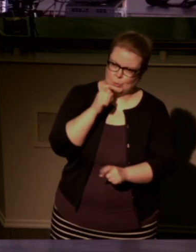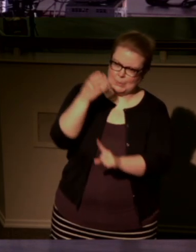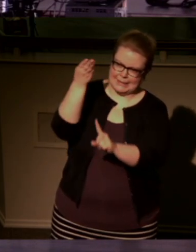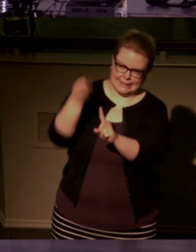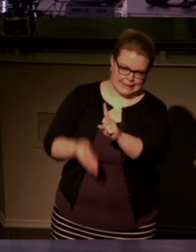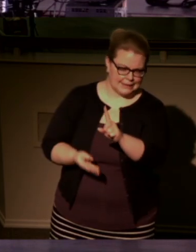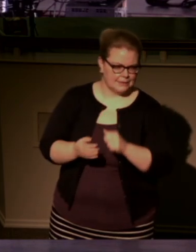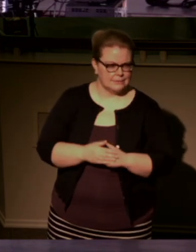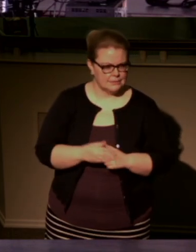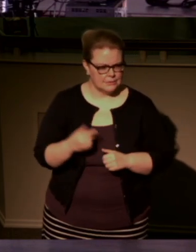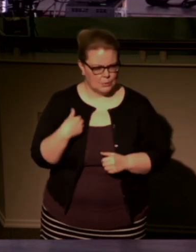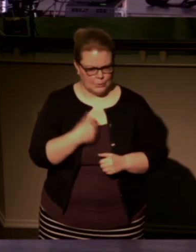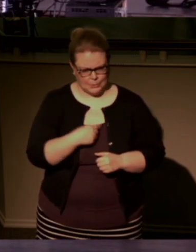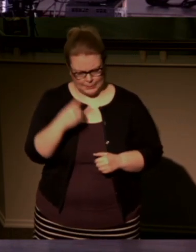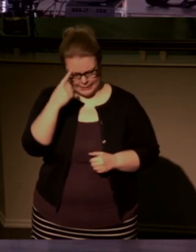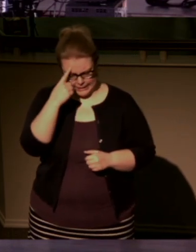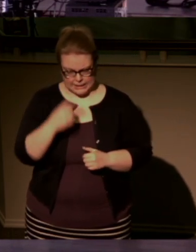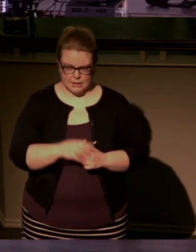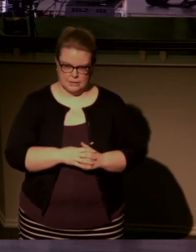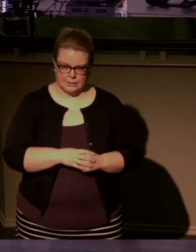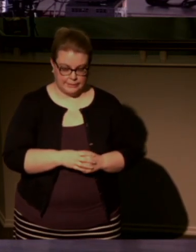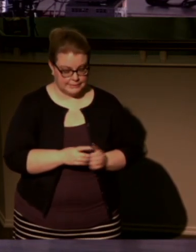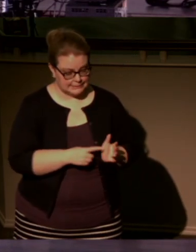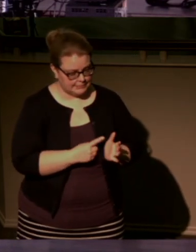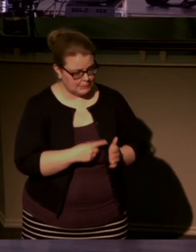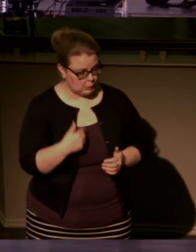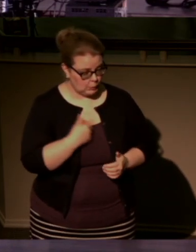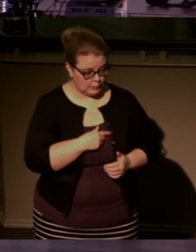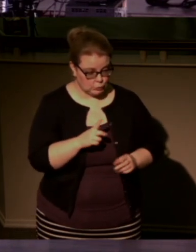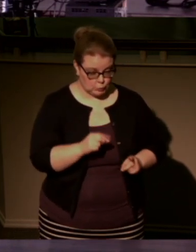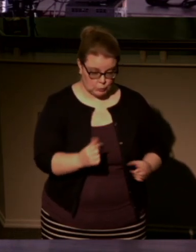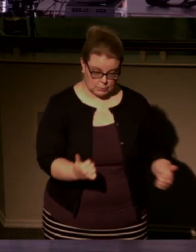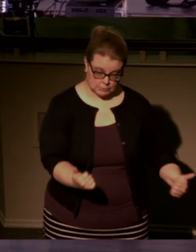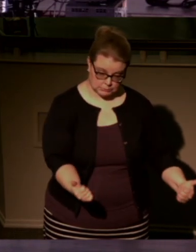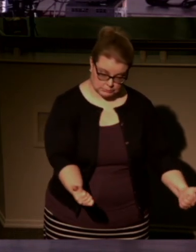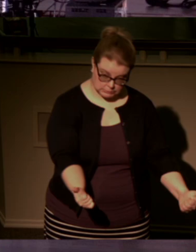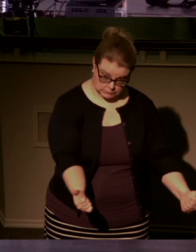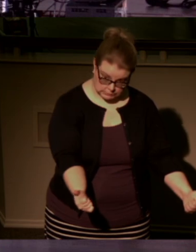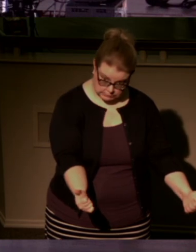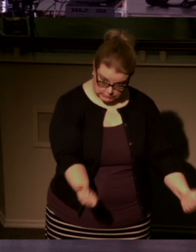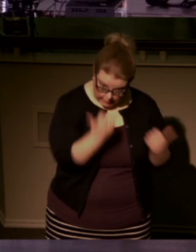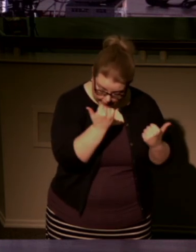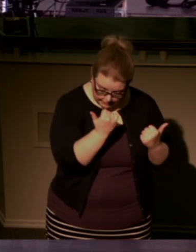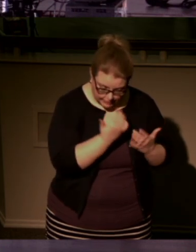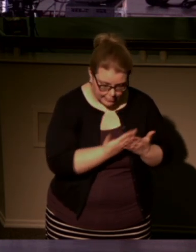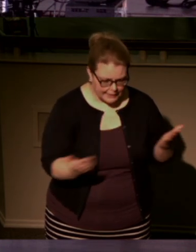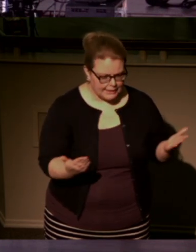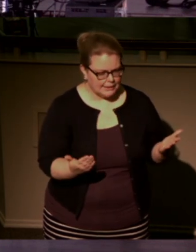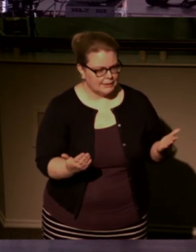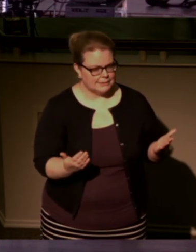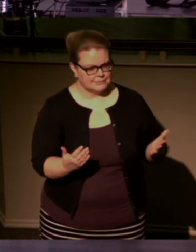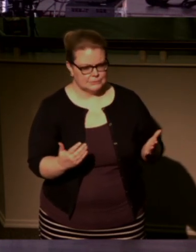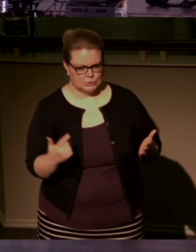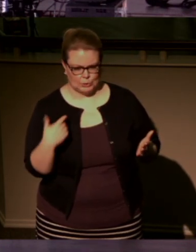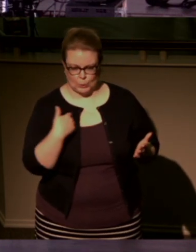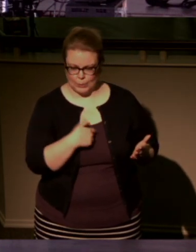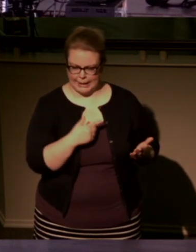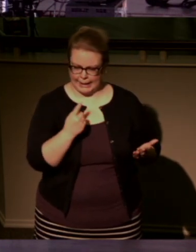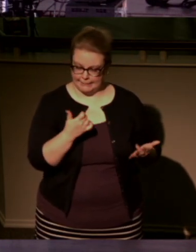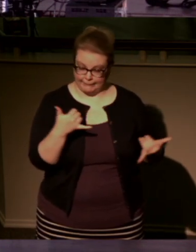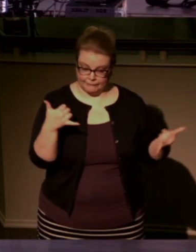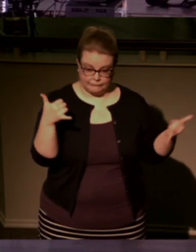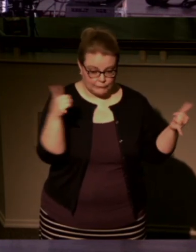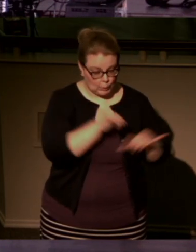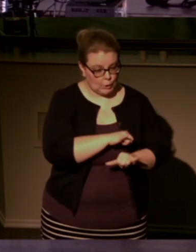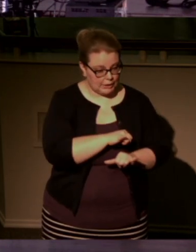Because we think sometimes when we've done boneheaded things, when we're sitting in the seat of the fool because